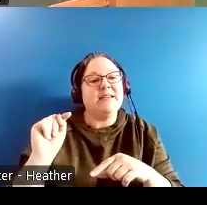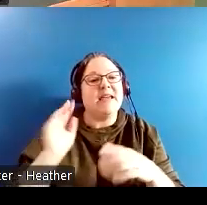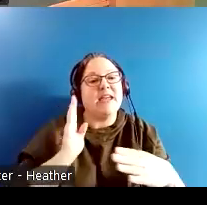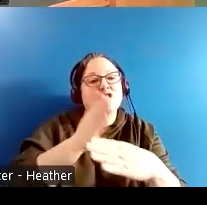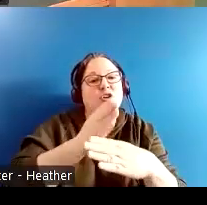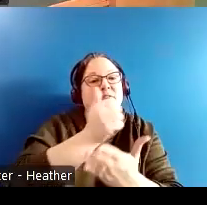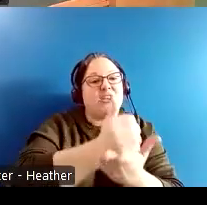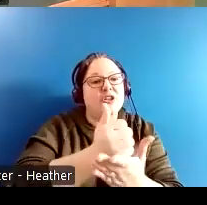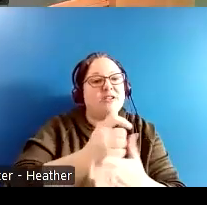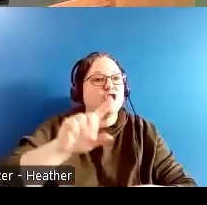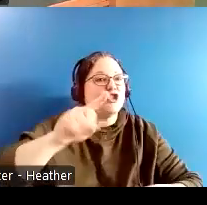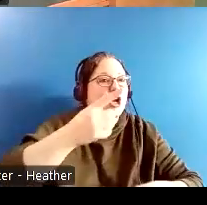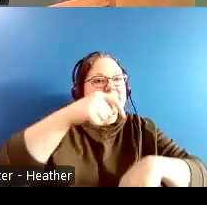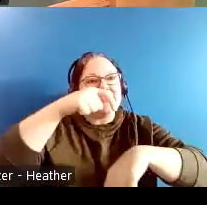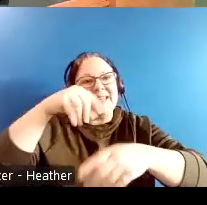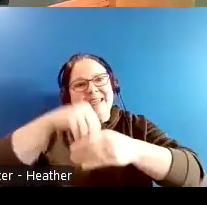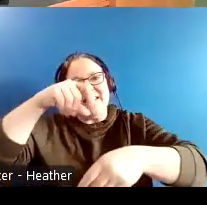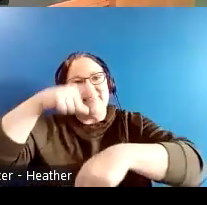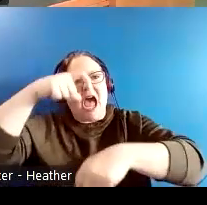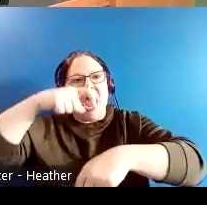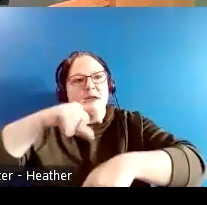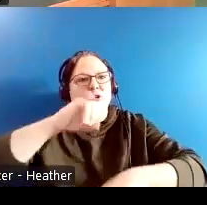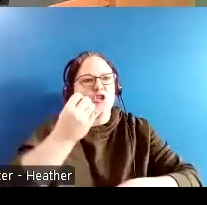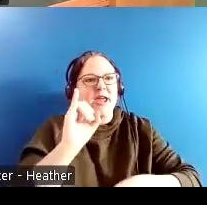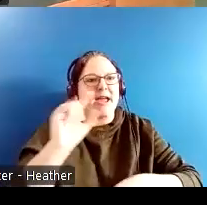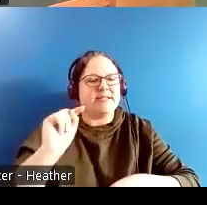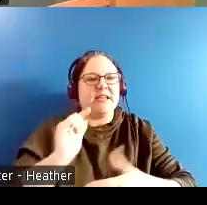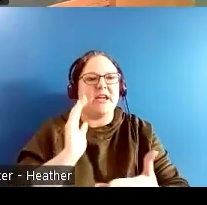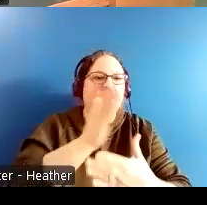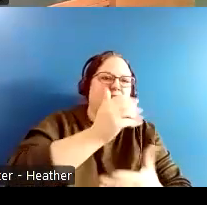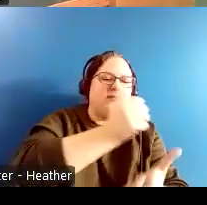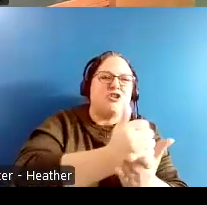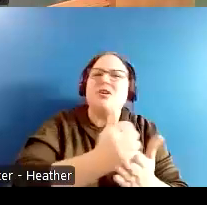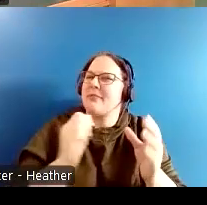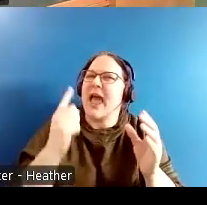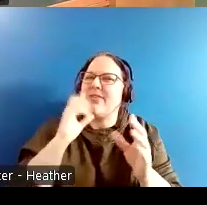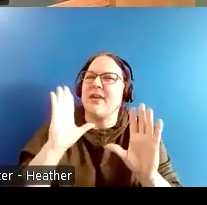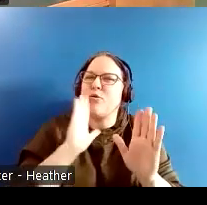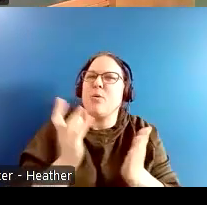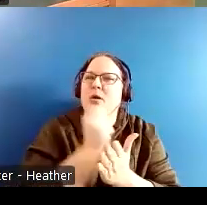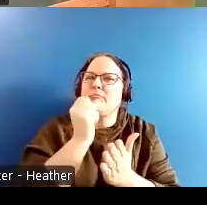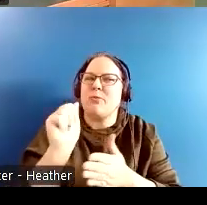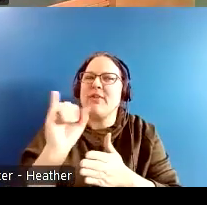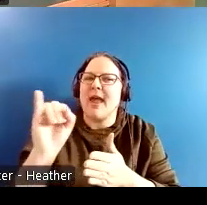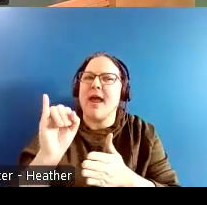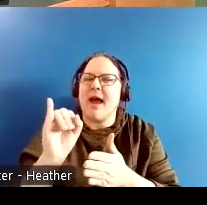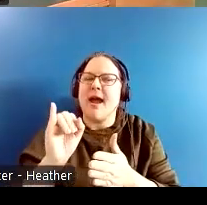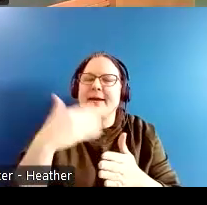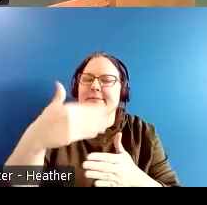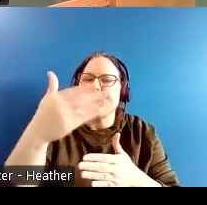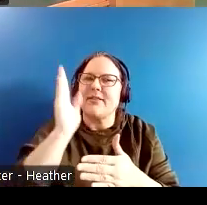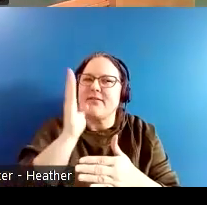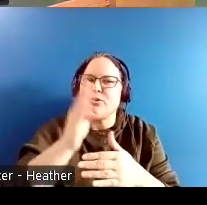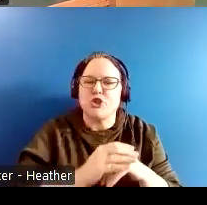just-in-time interventions. And I think the technology is going to be enabling that over the next couple of years. For digital